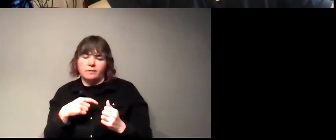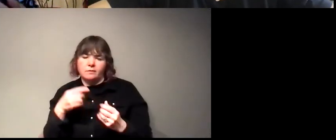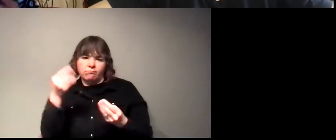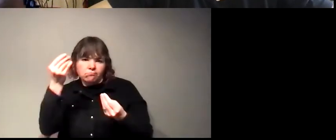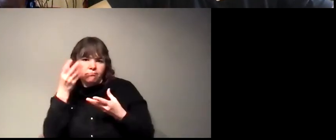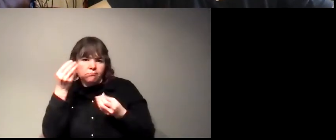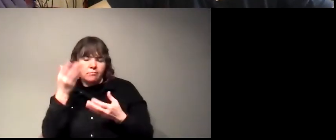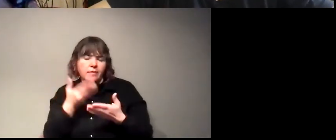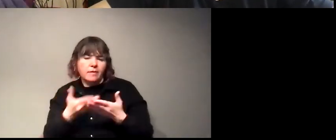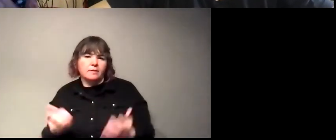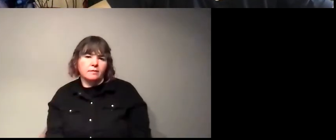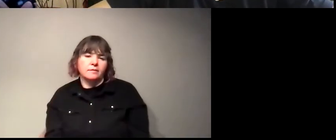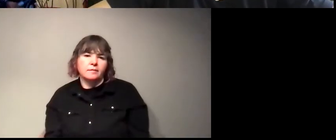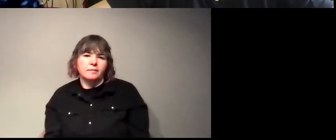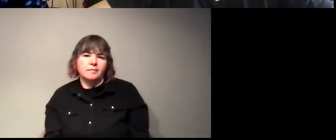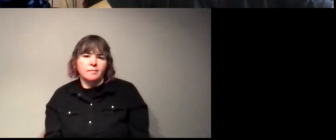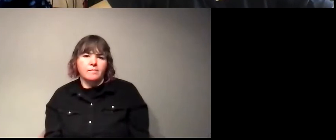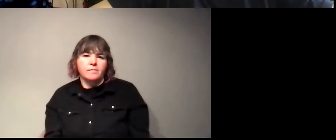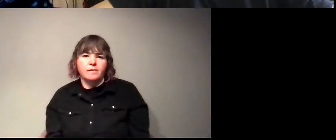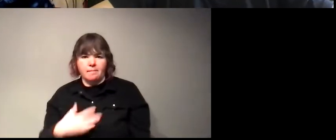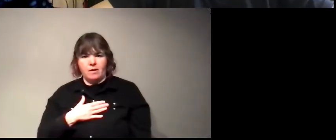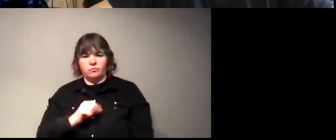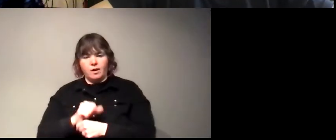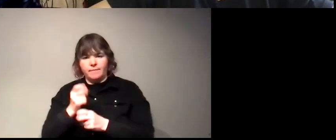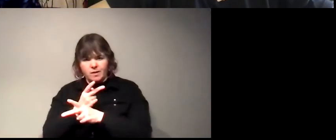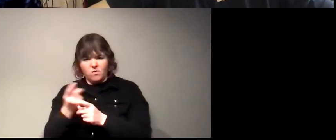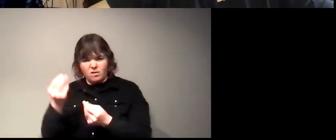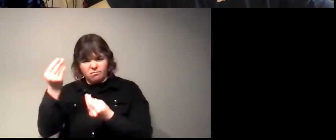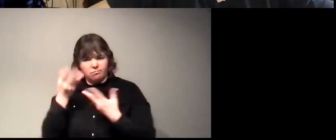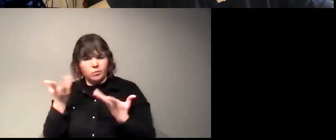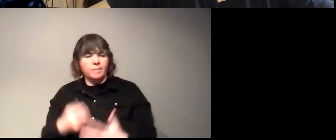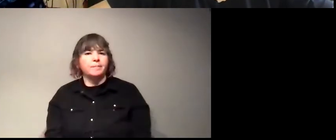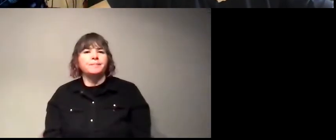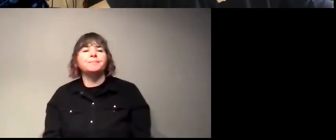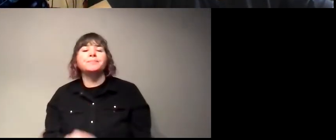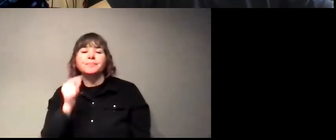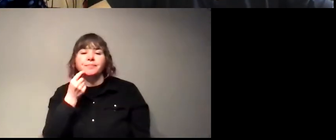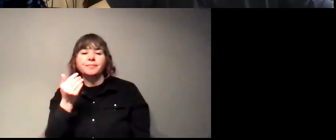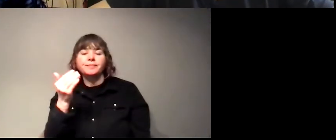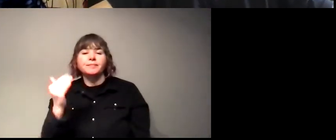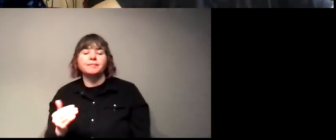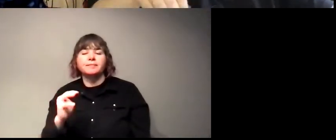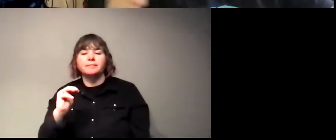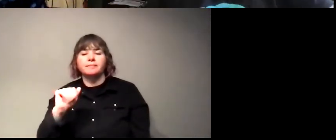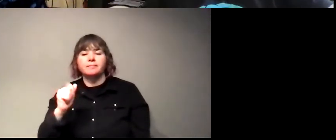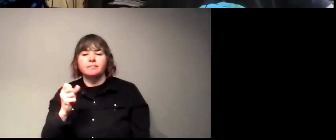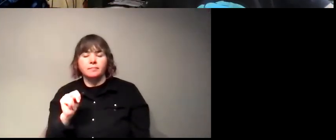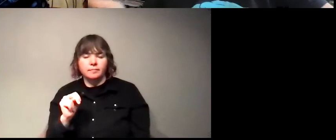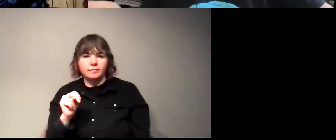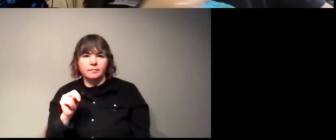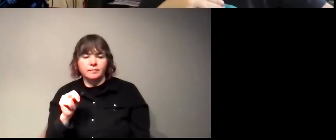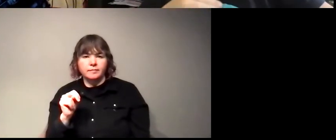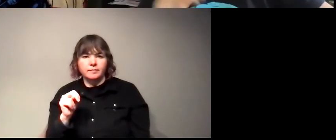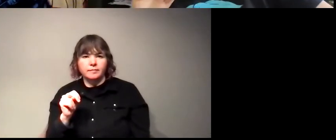Right. To figure out what they're telling us. Cool. The next question is from Mason. Do you ever have to bring